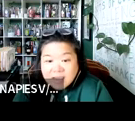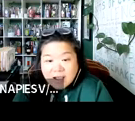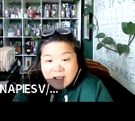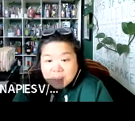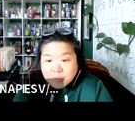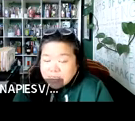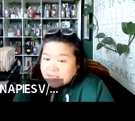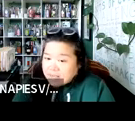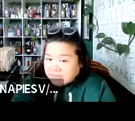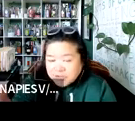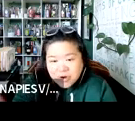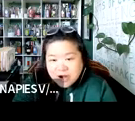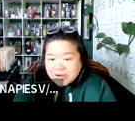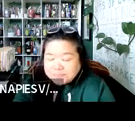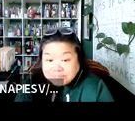API.